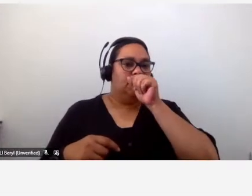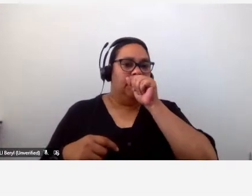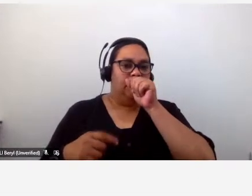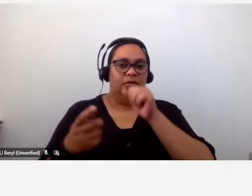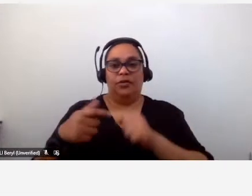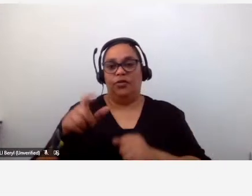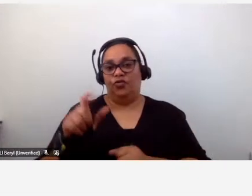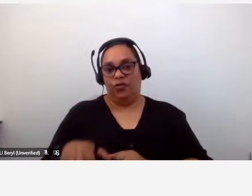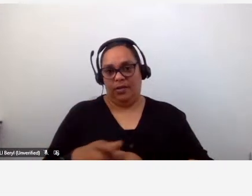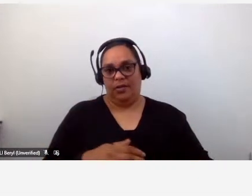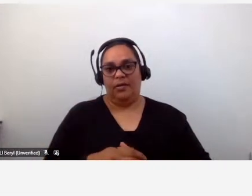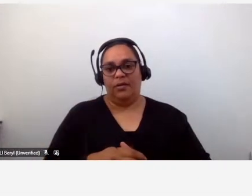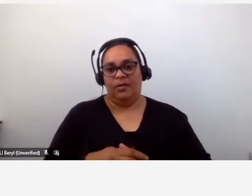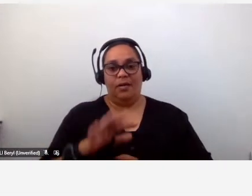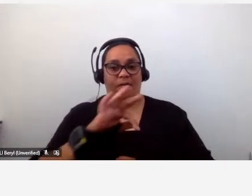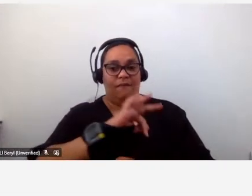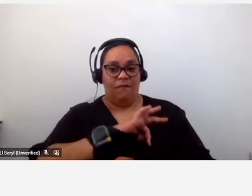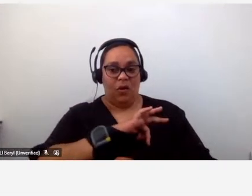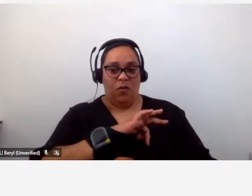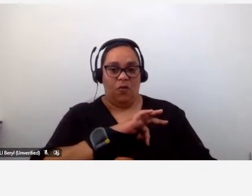Chair, normally